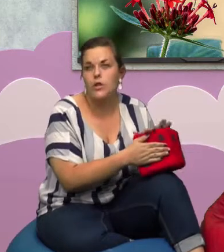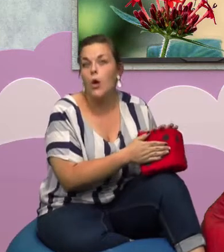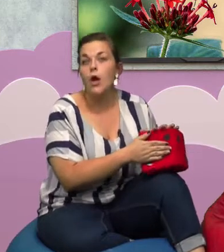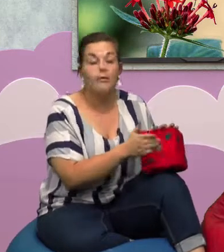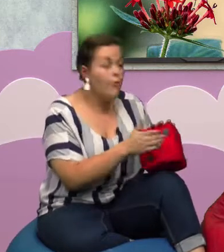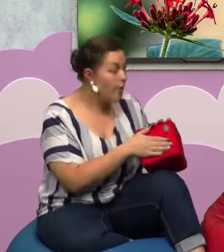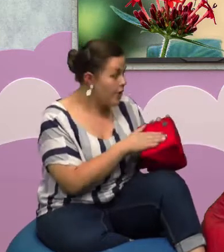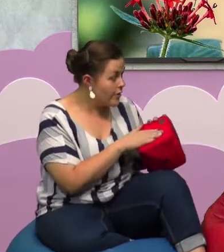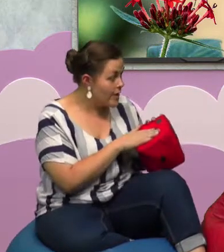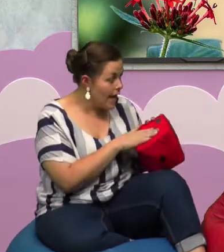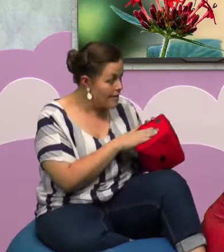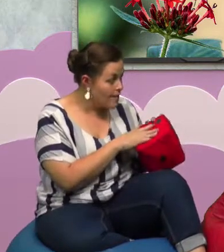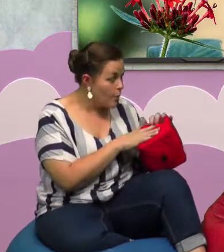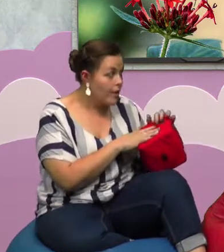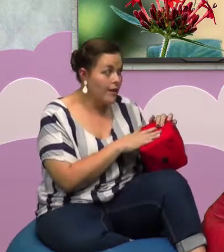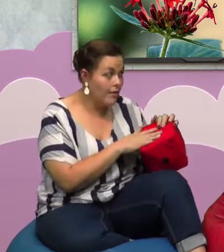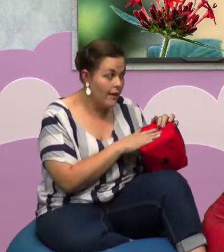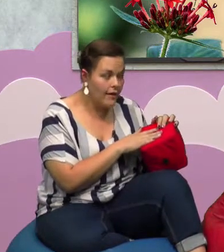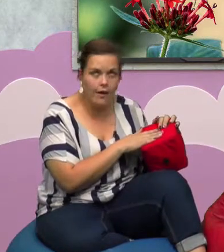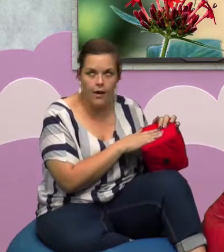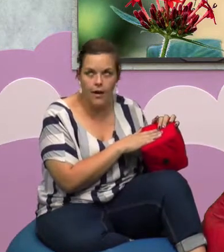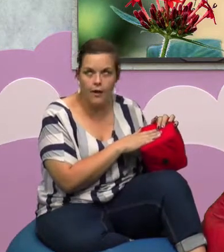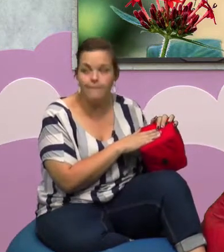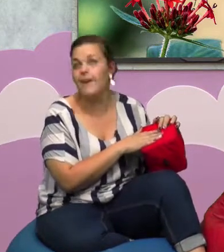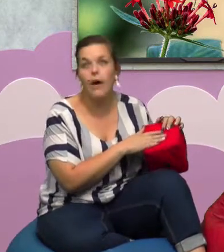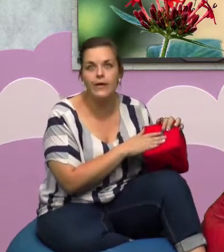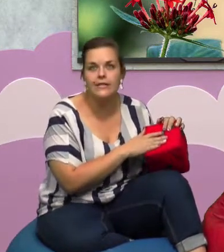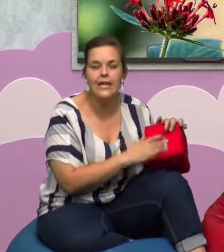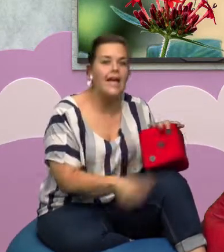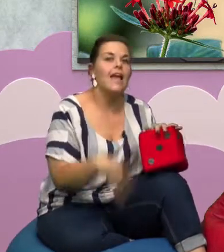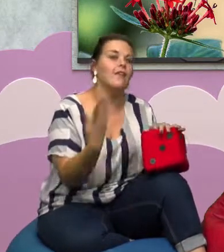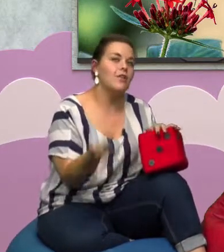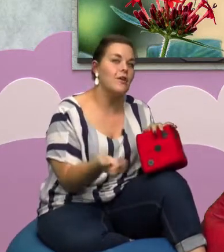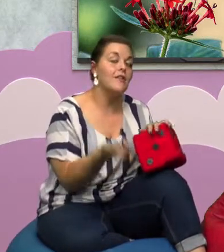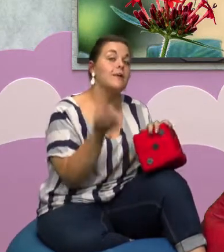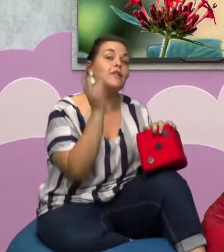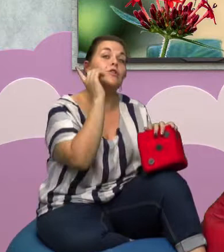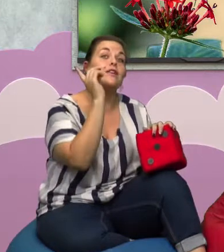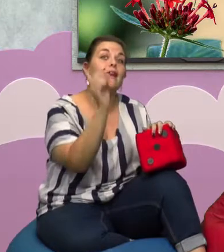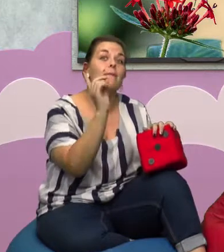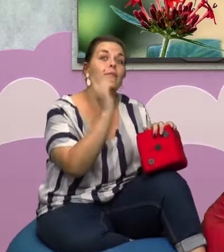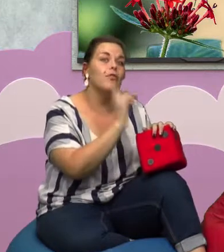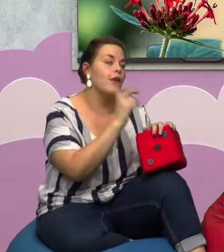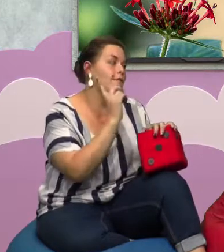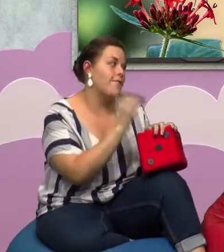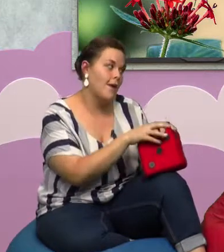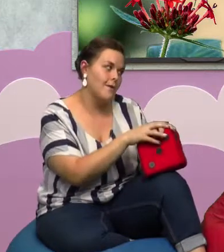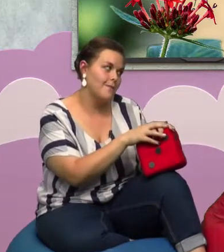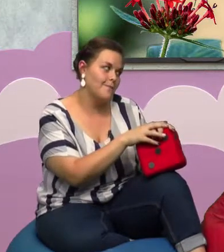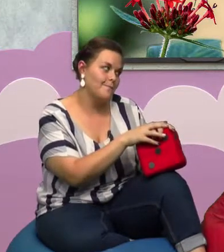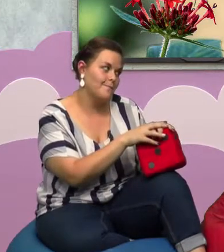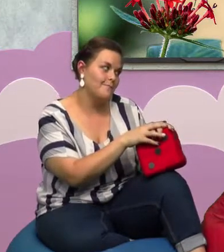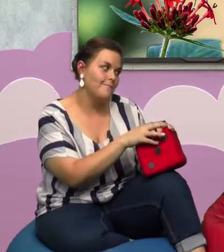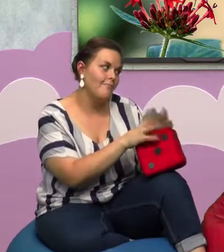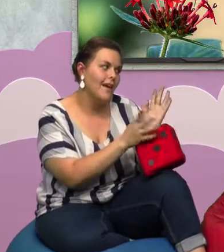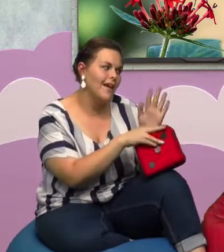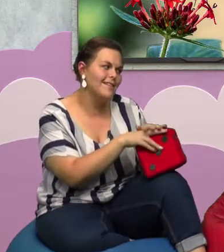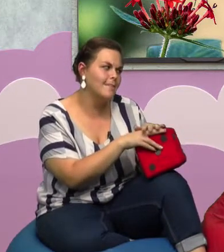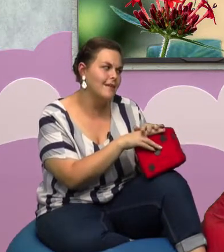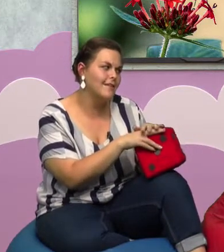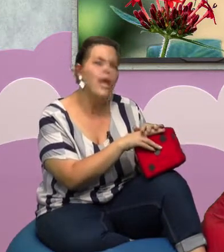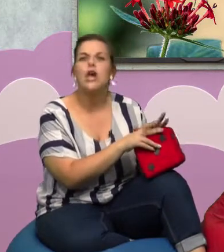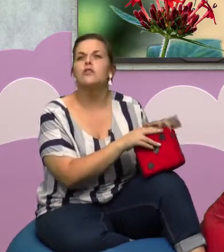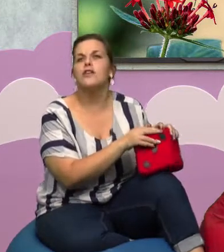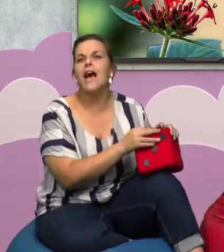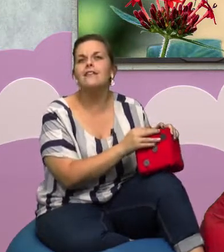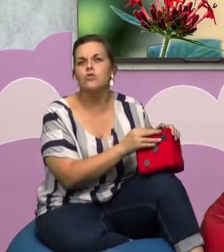category. So before we throw the dice, we're going to think flowers. And then throw it, then we need to name 3 flowers. Easy